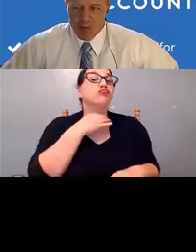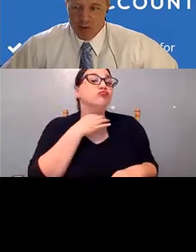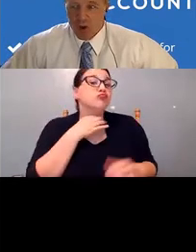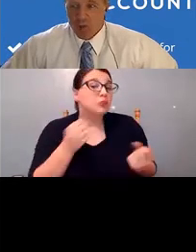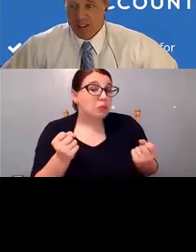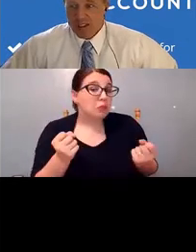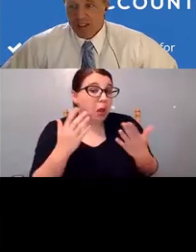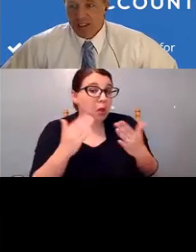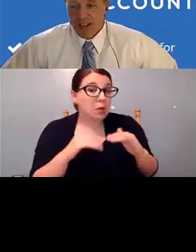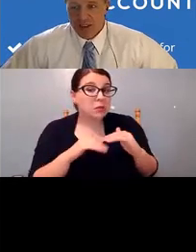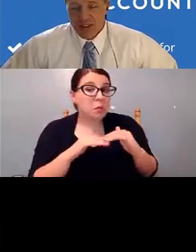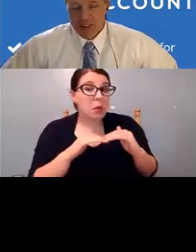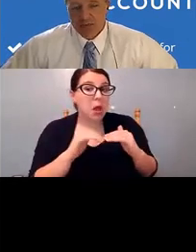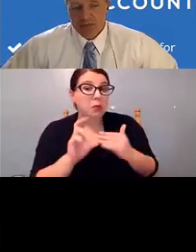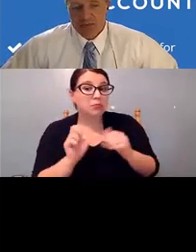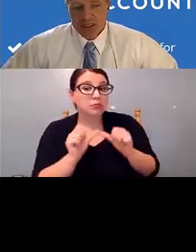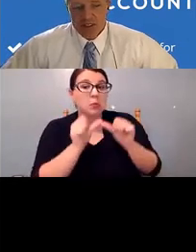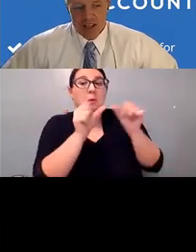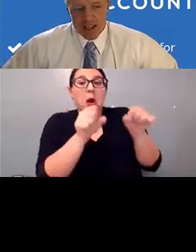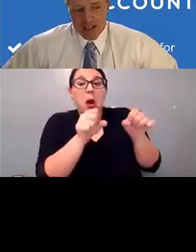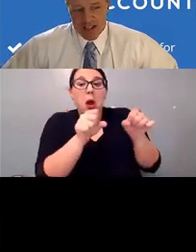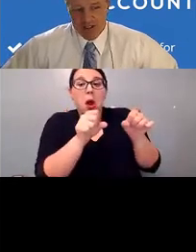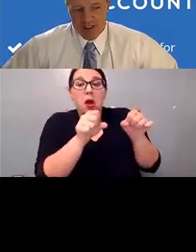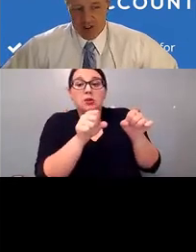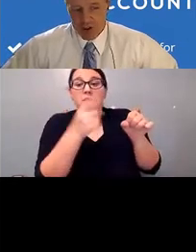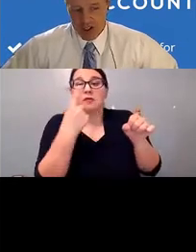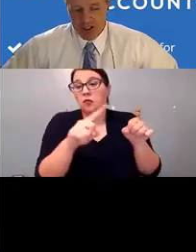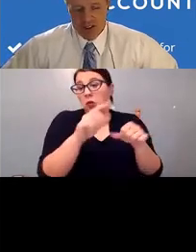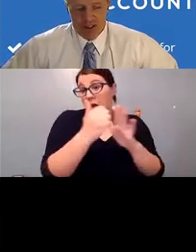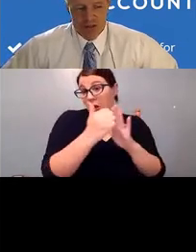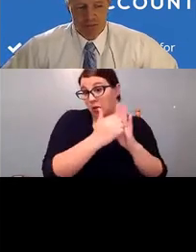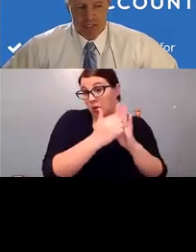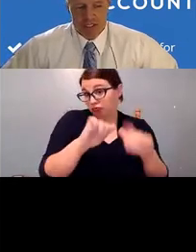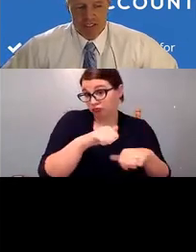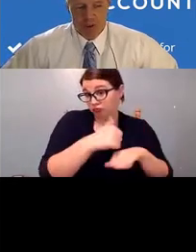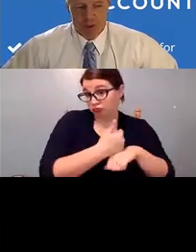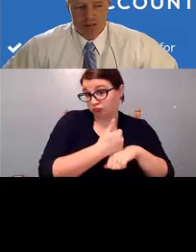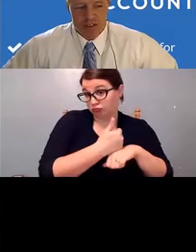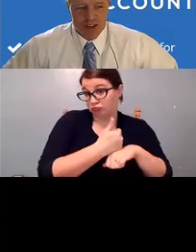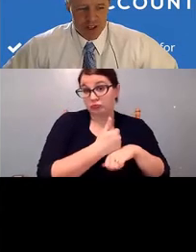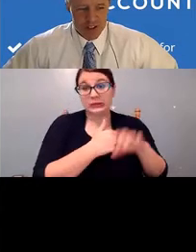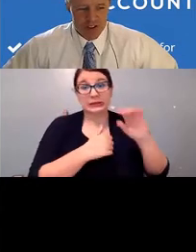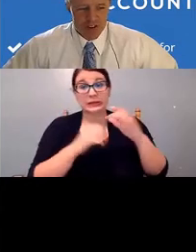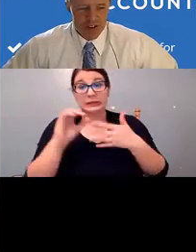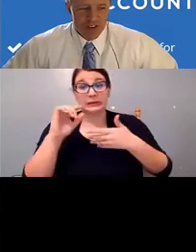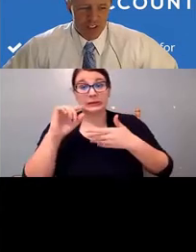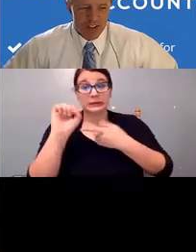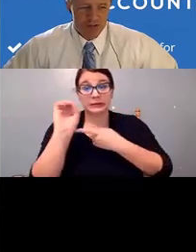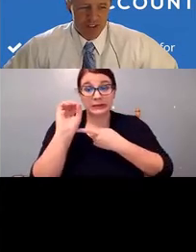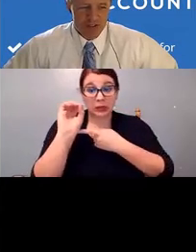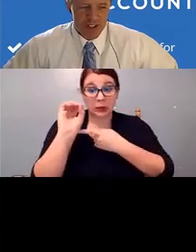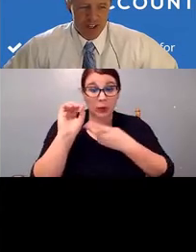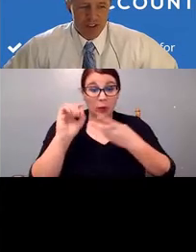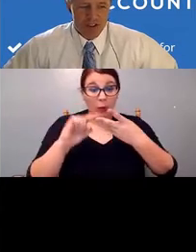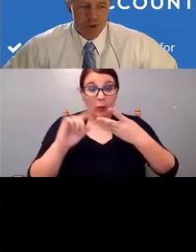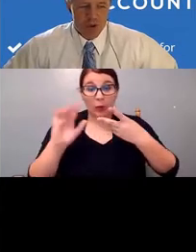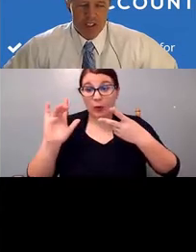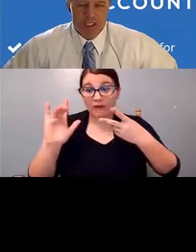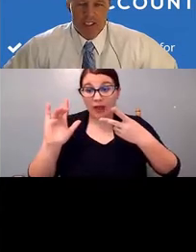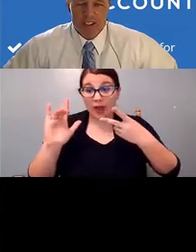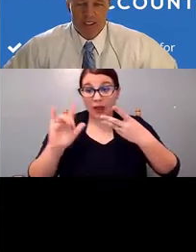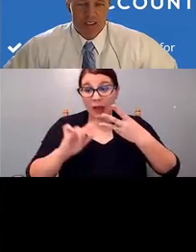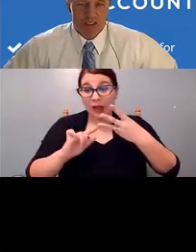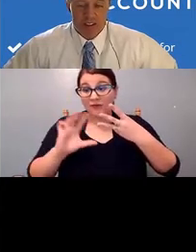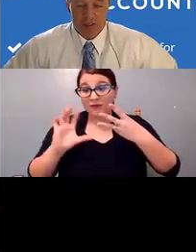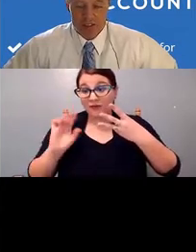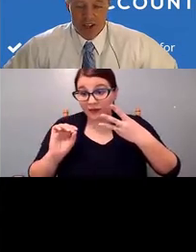deposit when opening the account? Is that A, $0, B, $25, C, $50, or